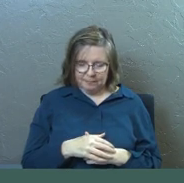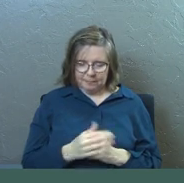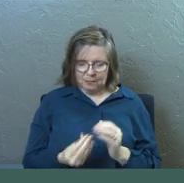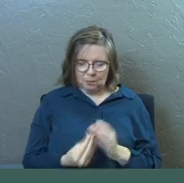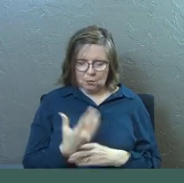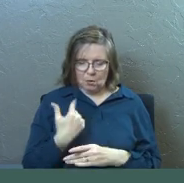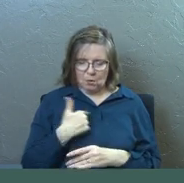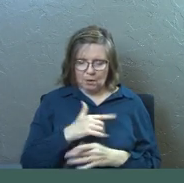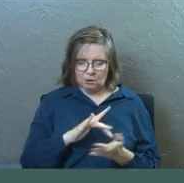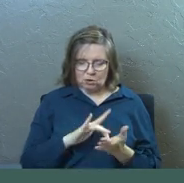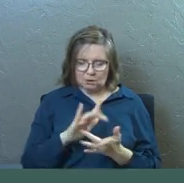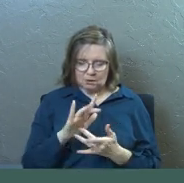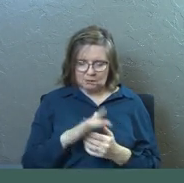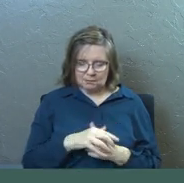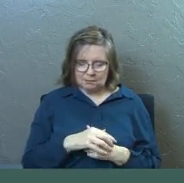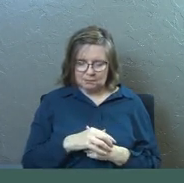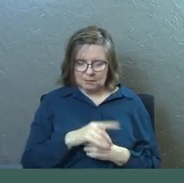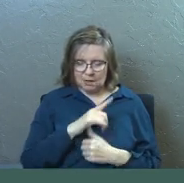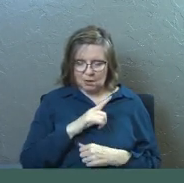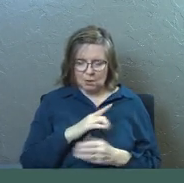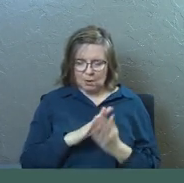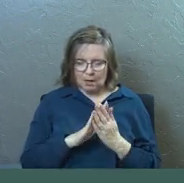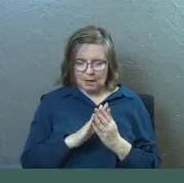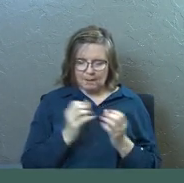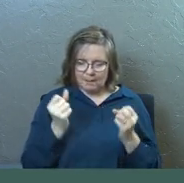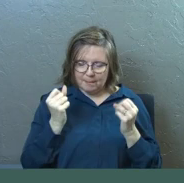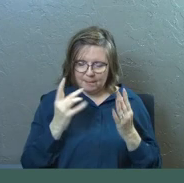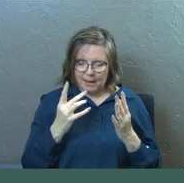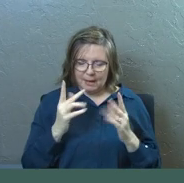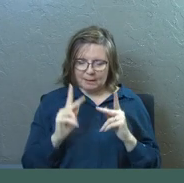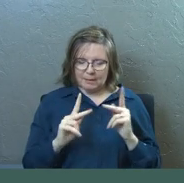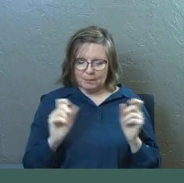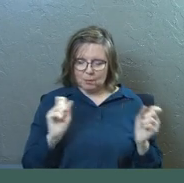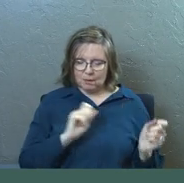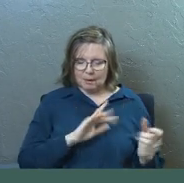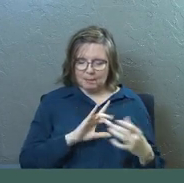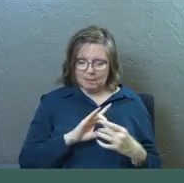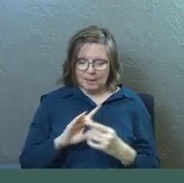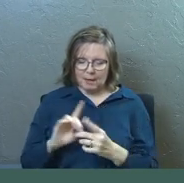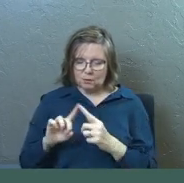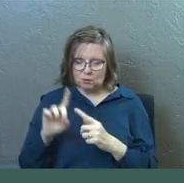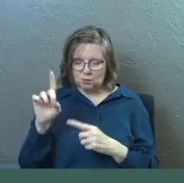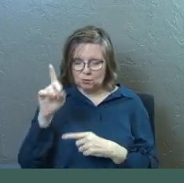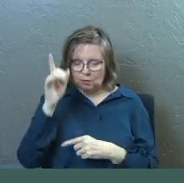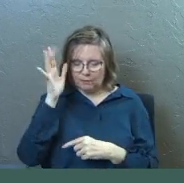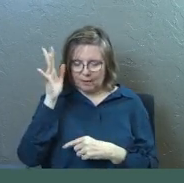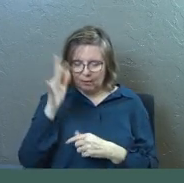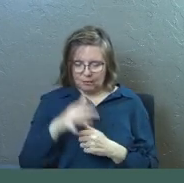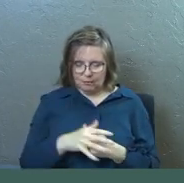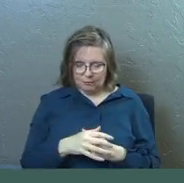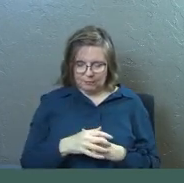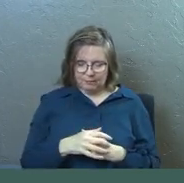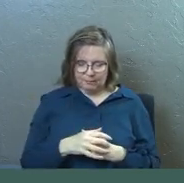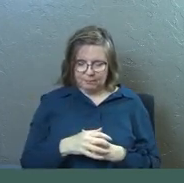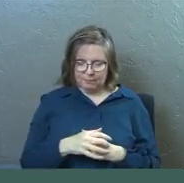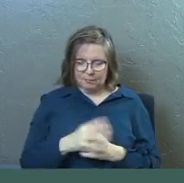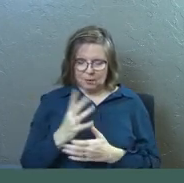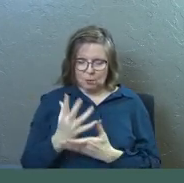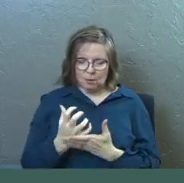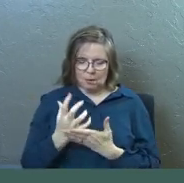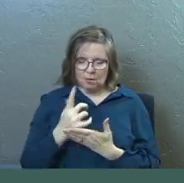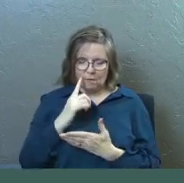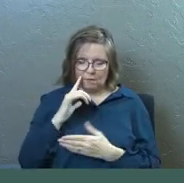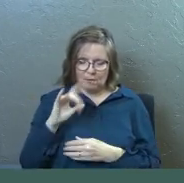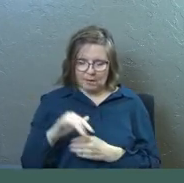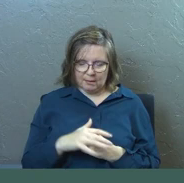Grow us up, Jesus. And Lord, I pray that many prodigals would come back to you, Father. We long for